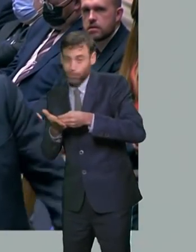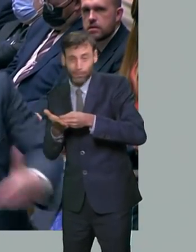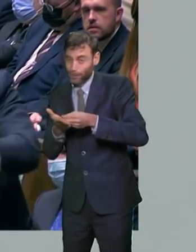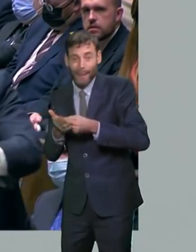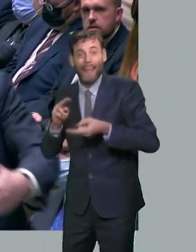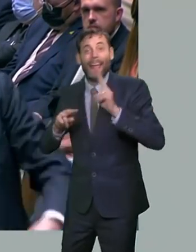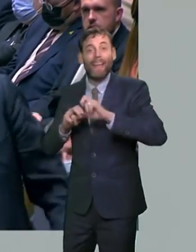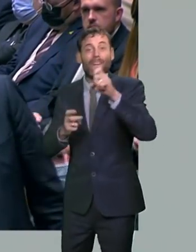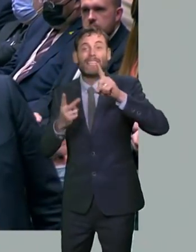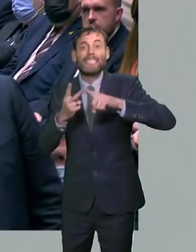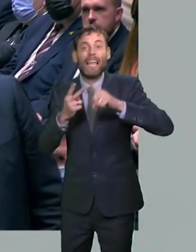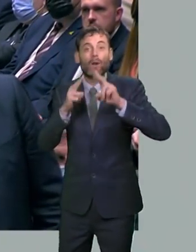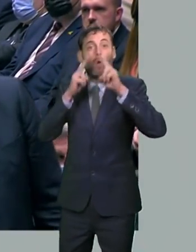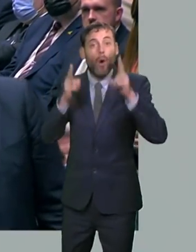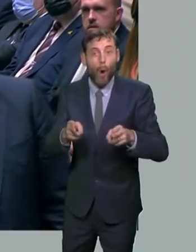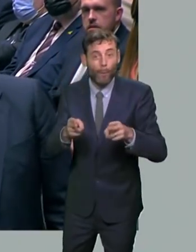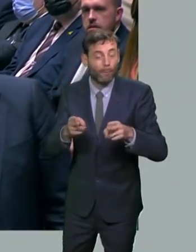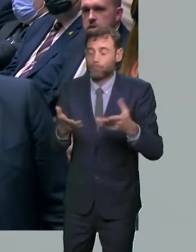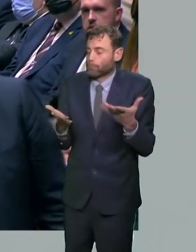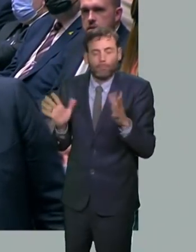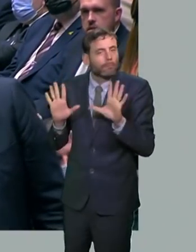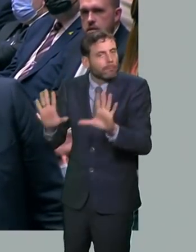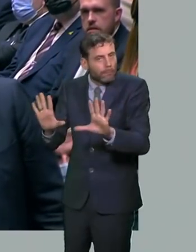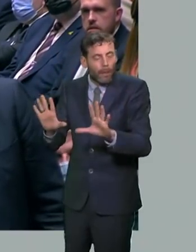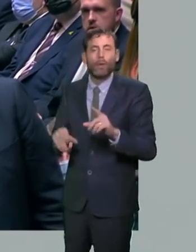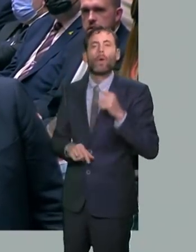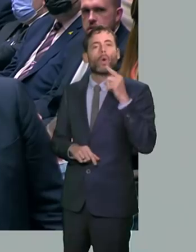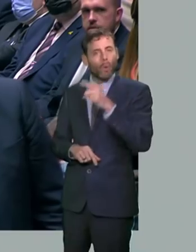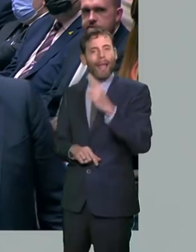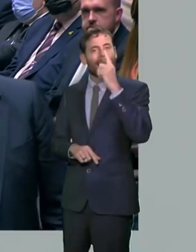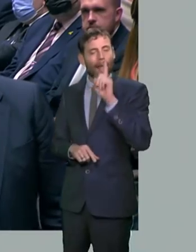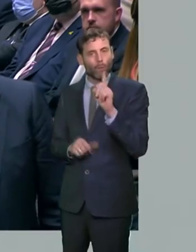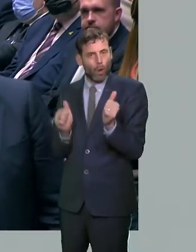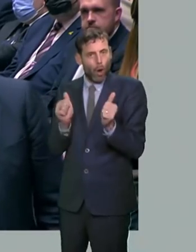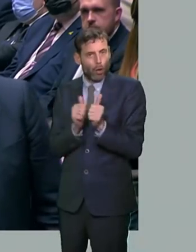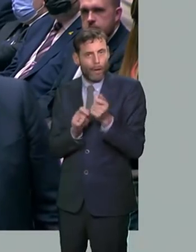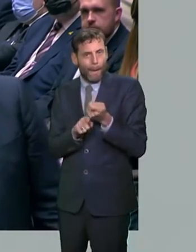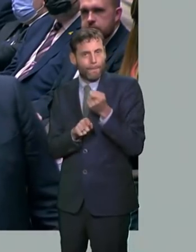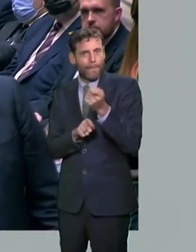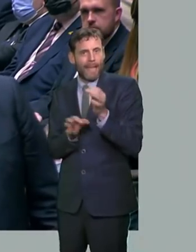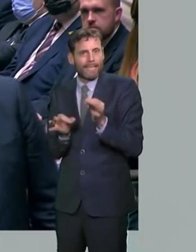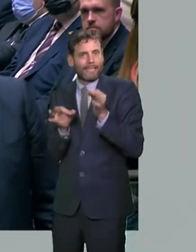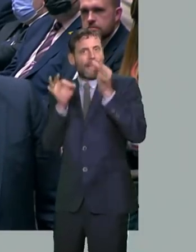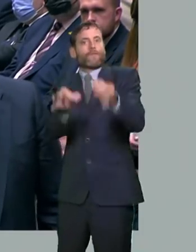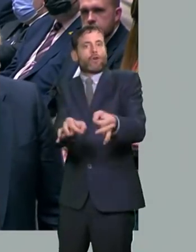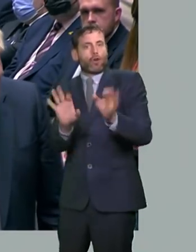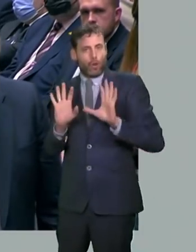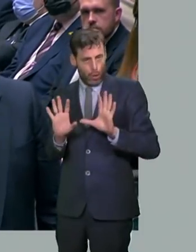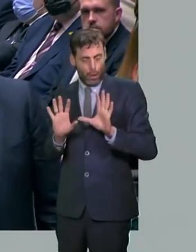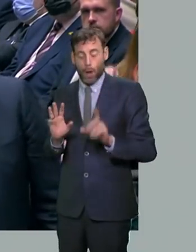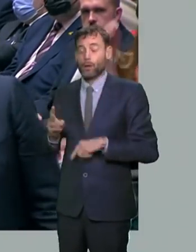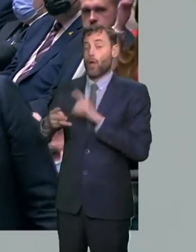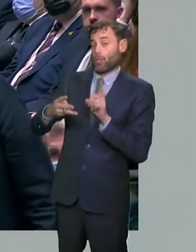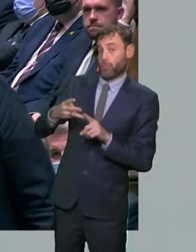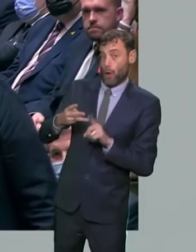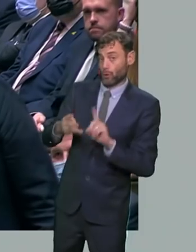even if you have a second home in your residential care, Mr. Speaker, you have a deferred payments agreement. If you want. And number three, Mr. Speaker, we are allowing